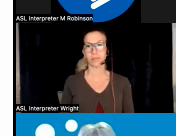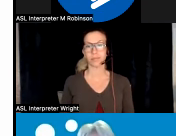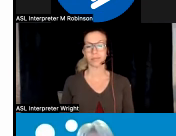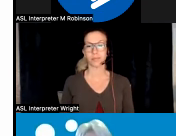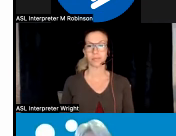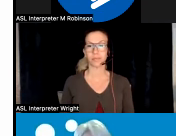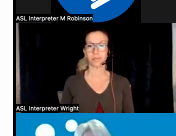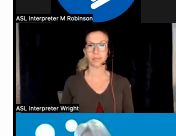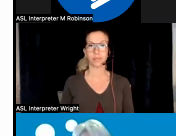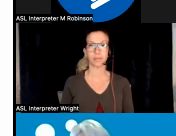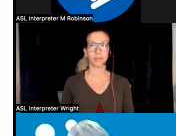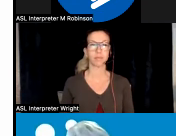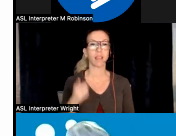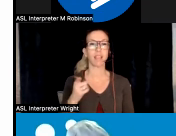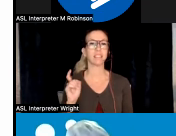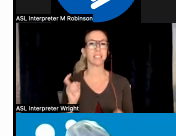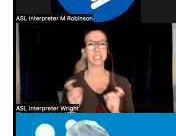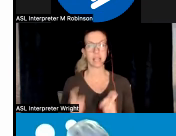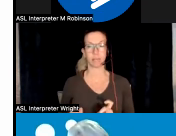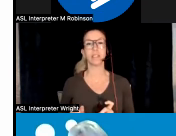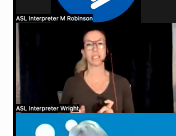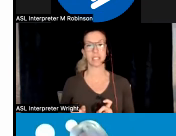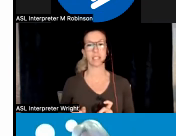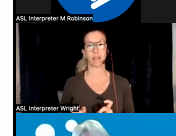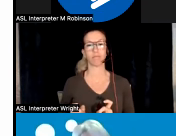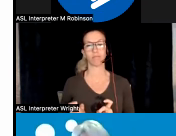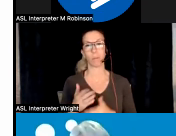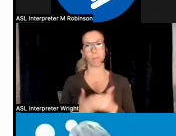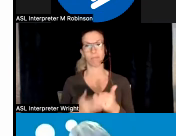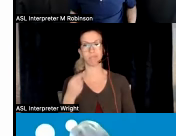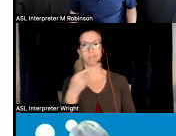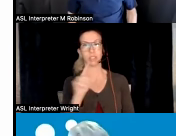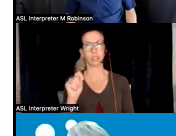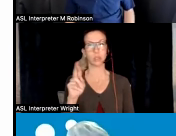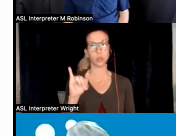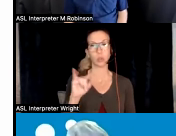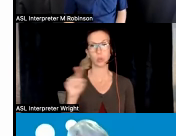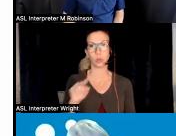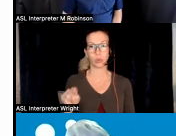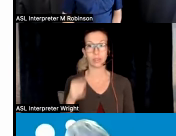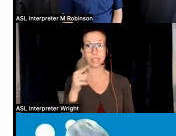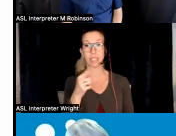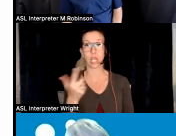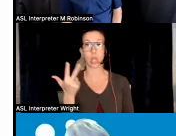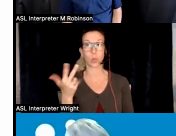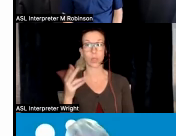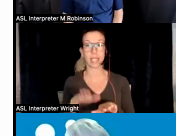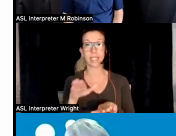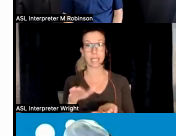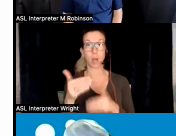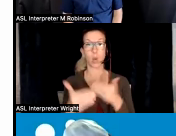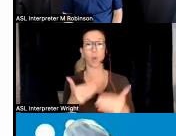But this is an adapted version of this TRIZ. And basically, it's a 3-step process that you can do at